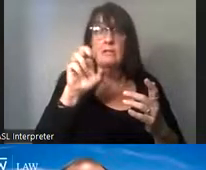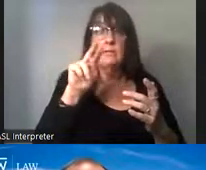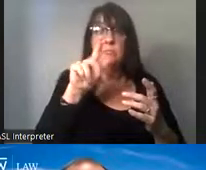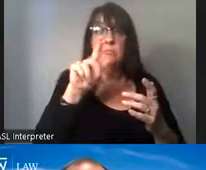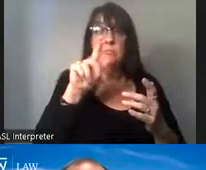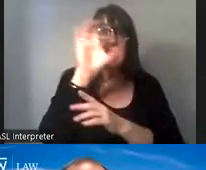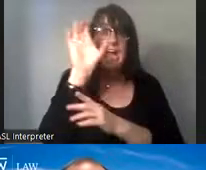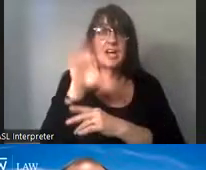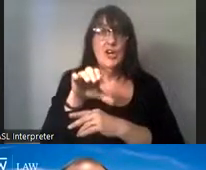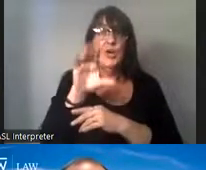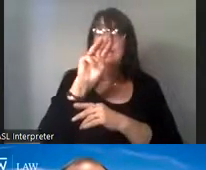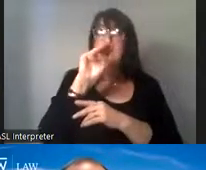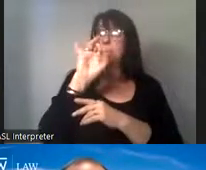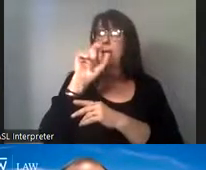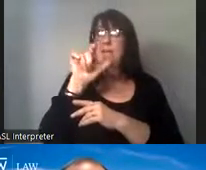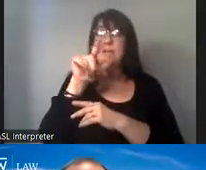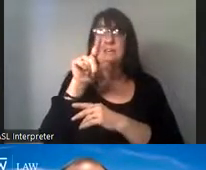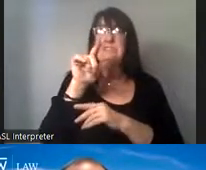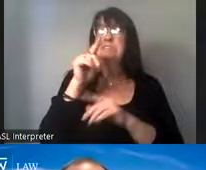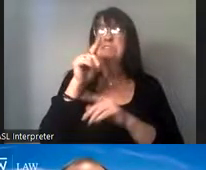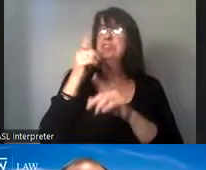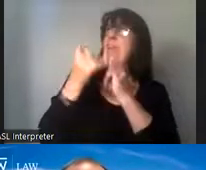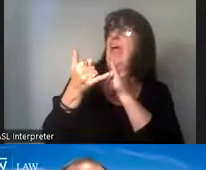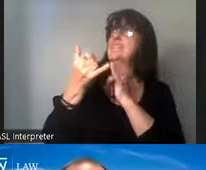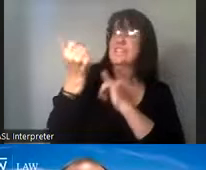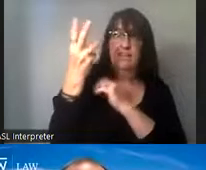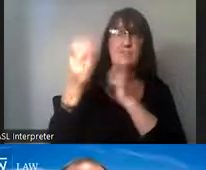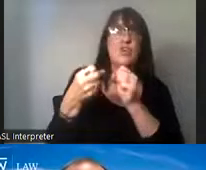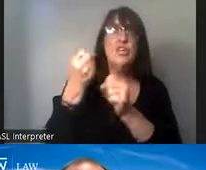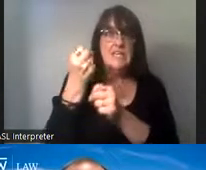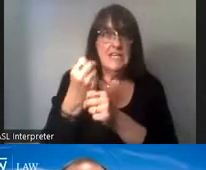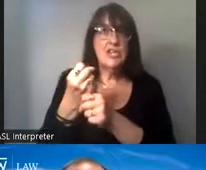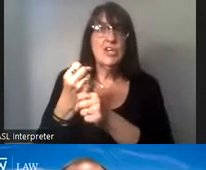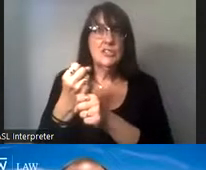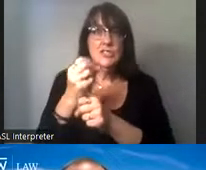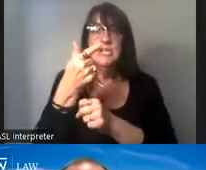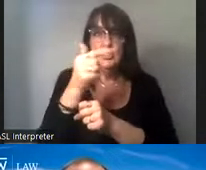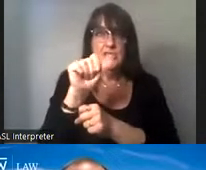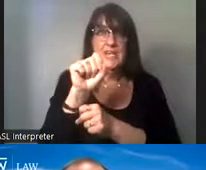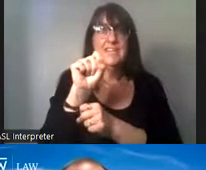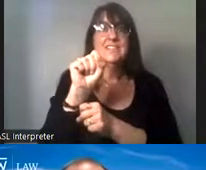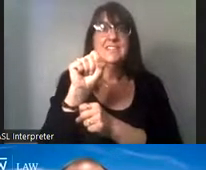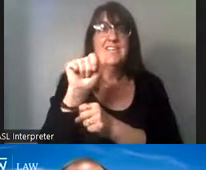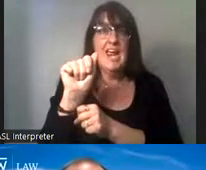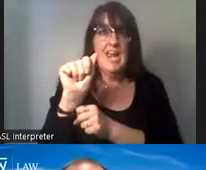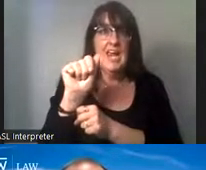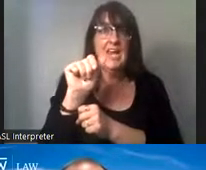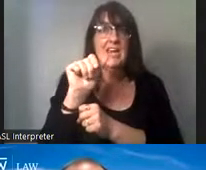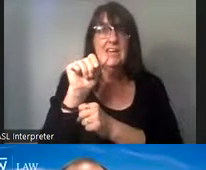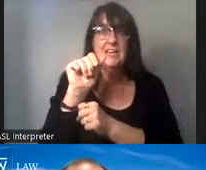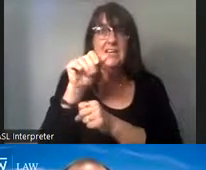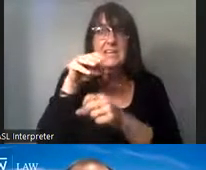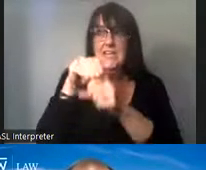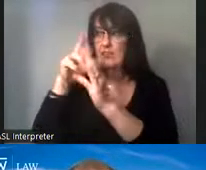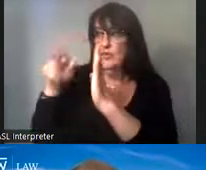Chicago. Michael has spent the last couple, several years, I'll say, at GSA, but actually in the role